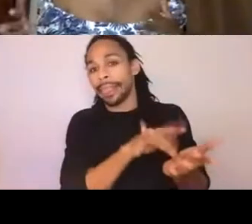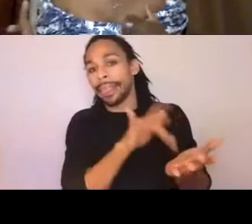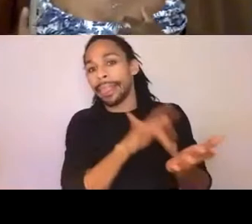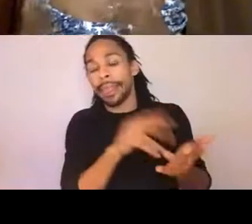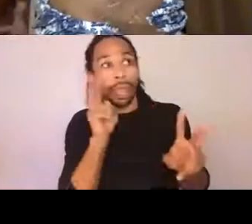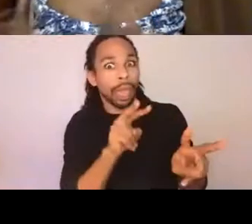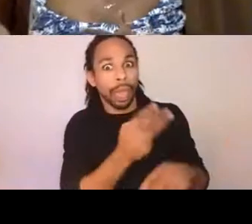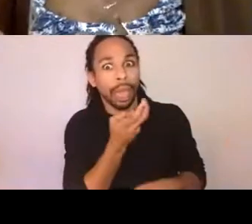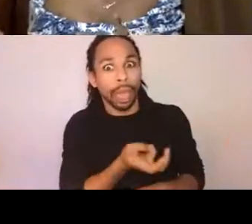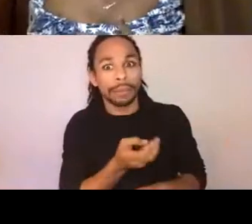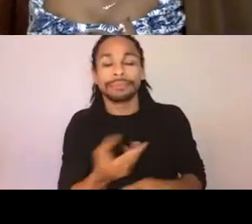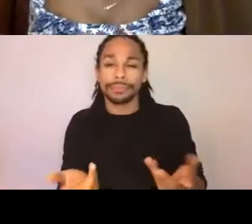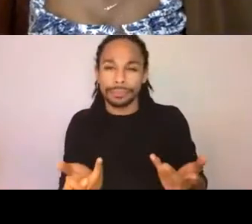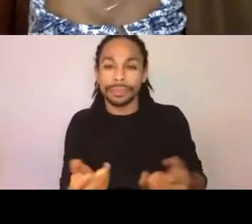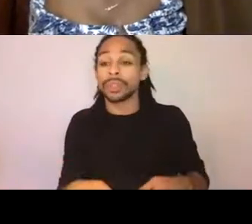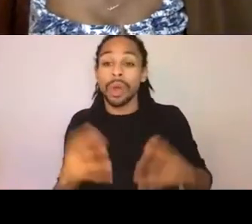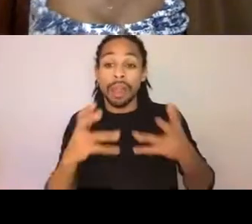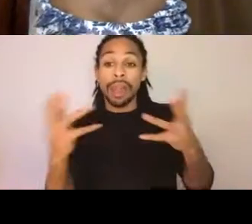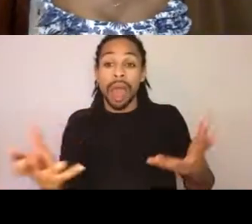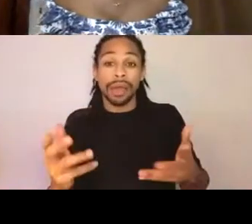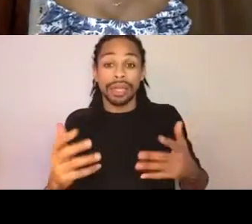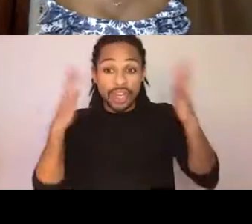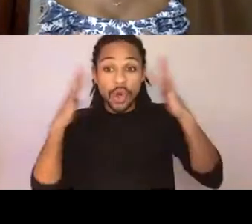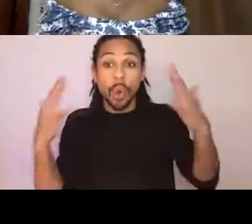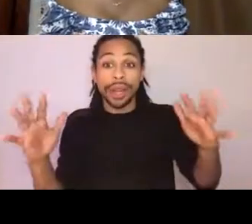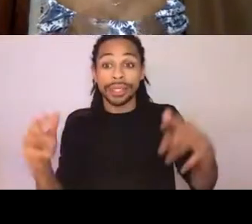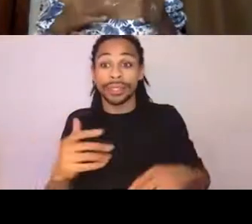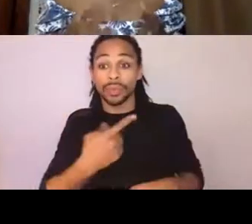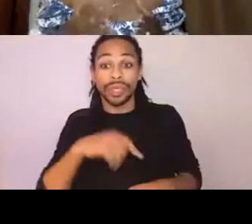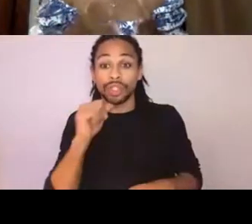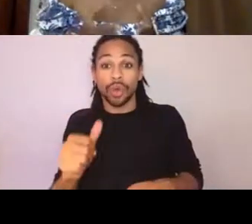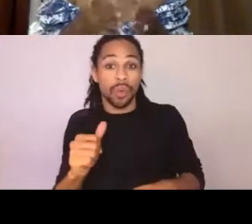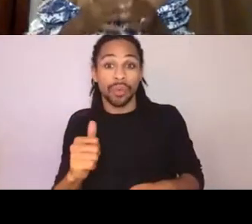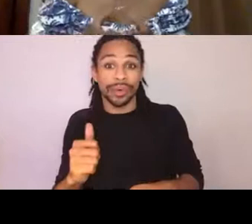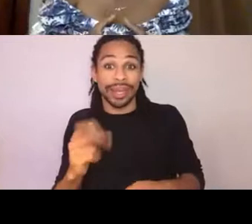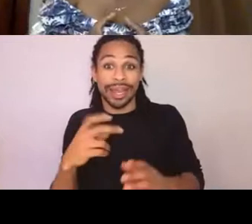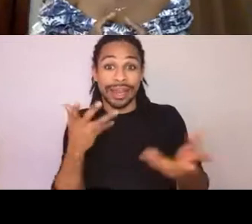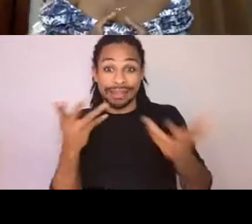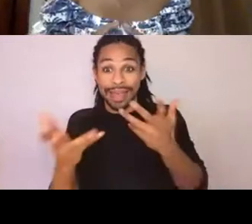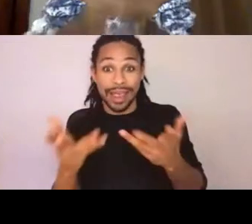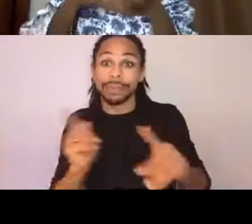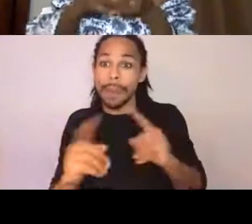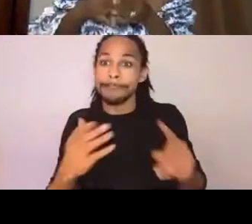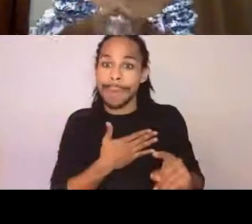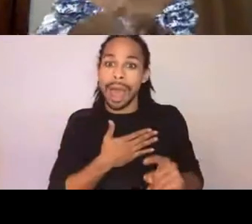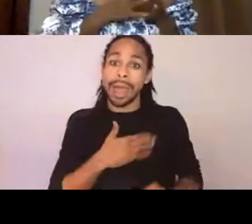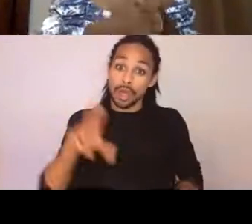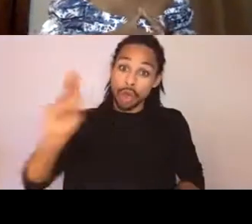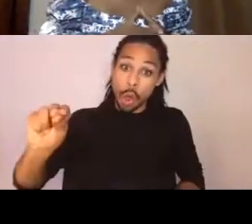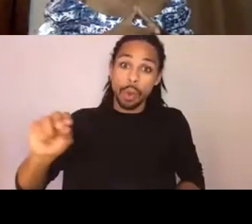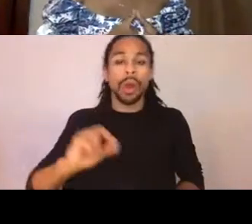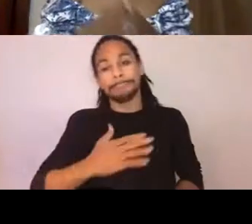not for me and we don't engage. I think that my no or my lack